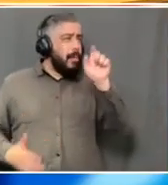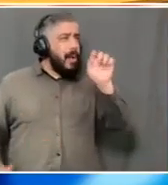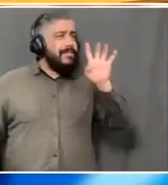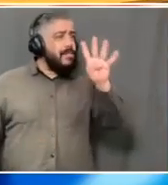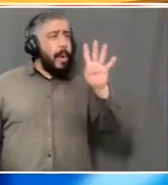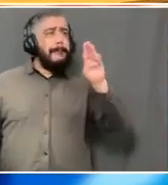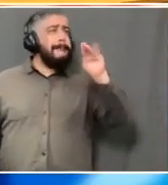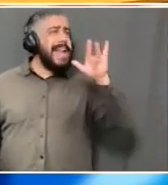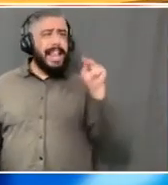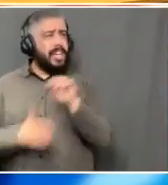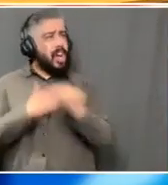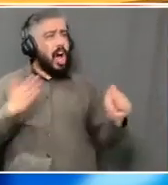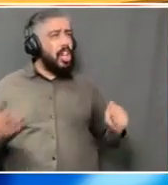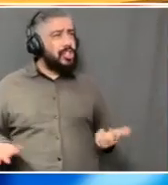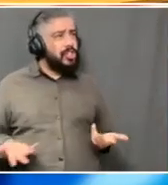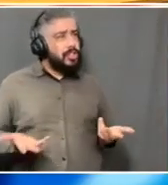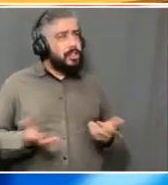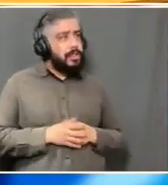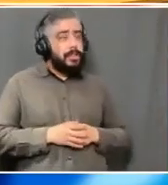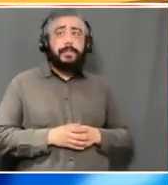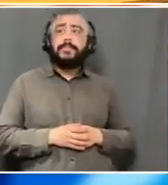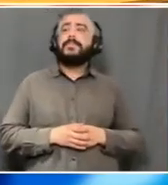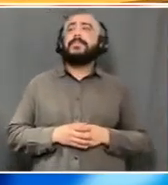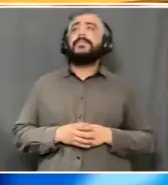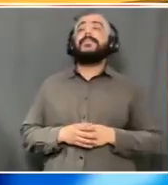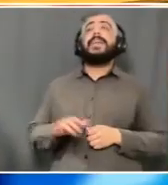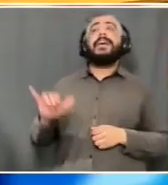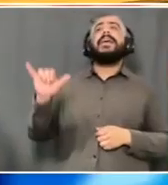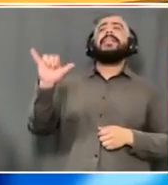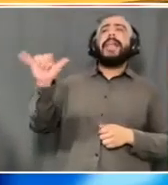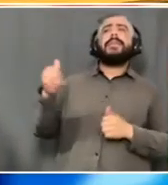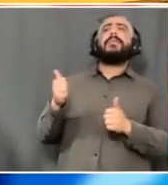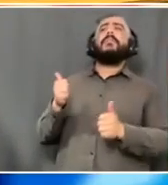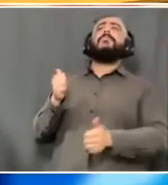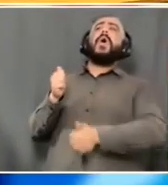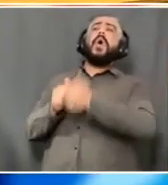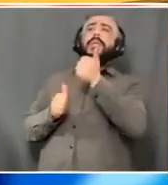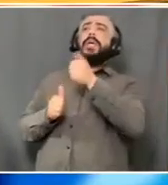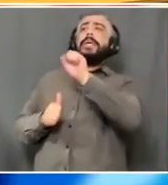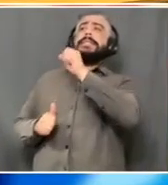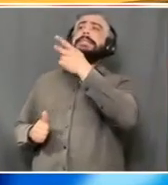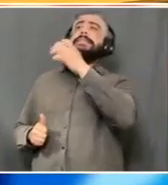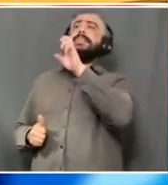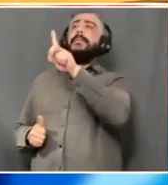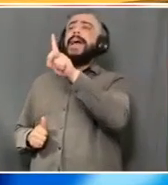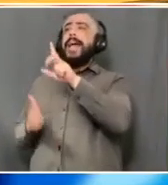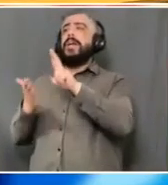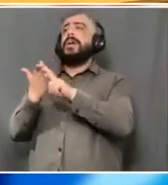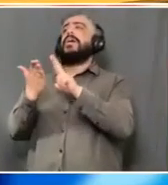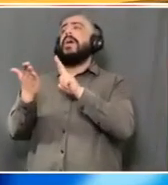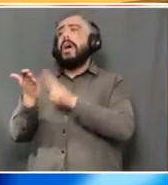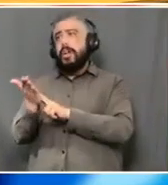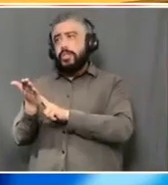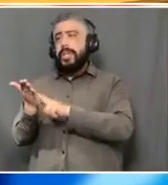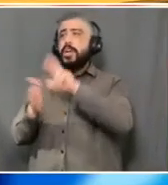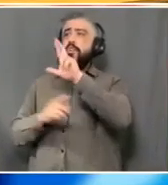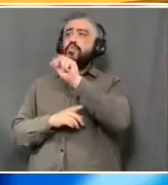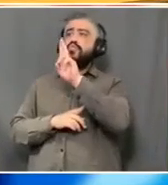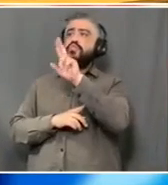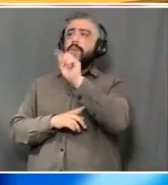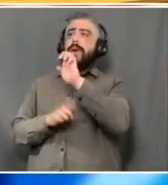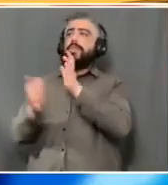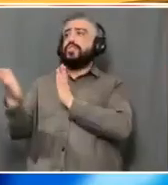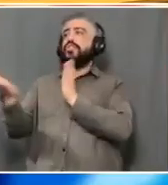million? That is primarily our SPED contracted route services.